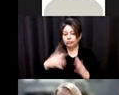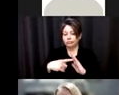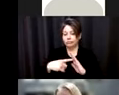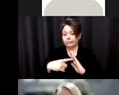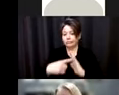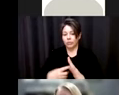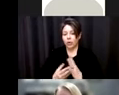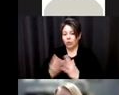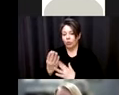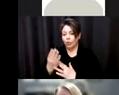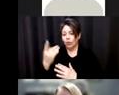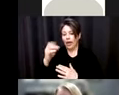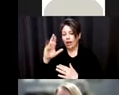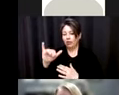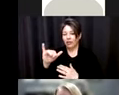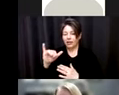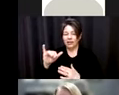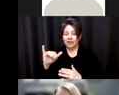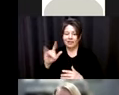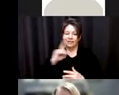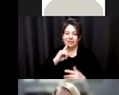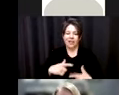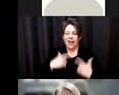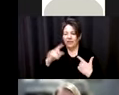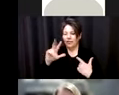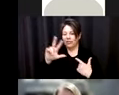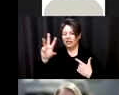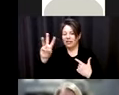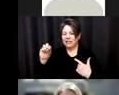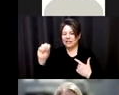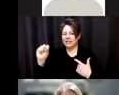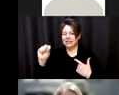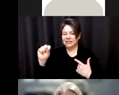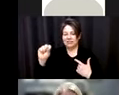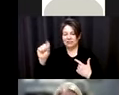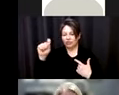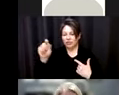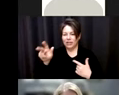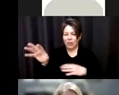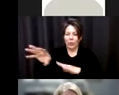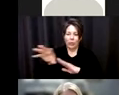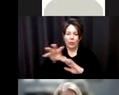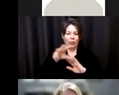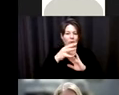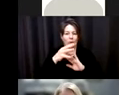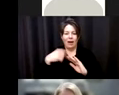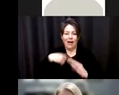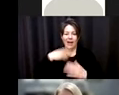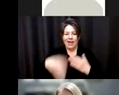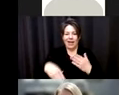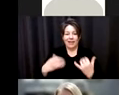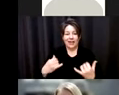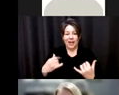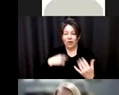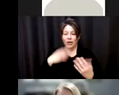gallery in a live 360 on her laptop. So I'm going to end here, and I'm just going to